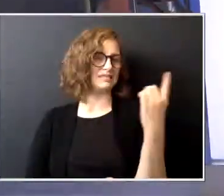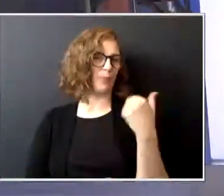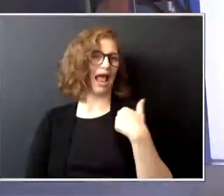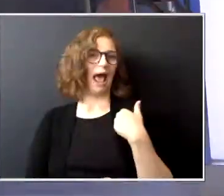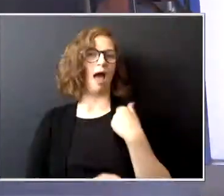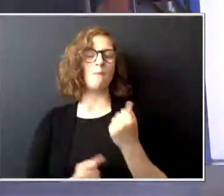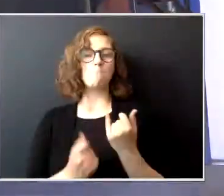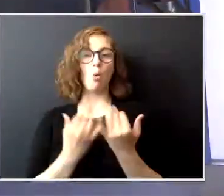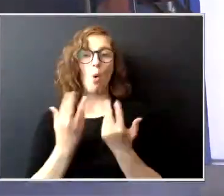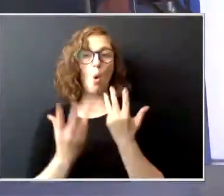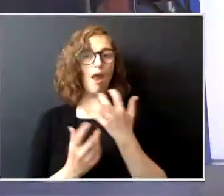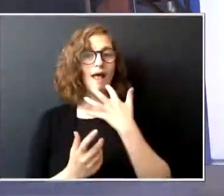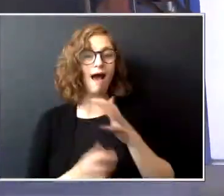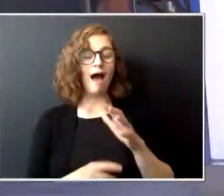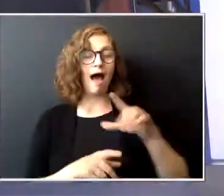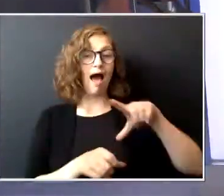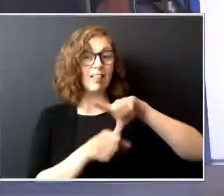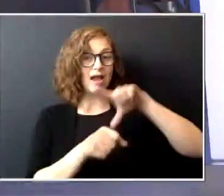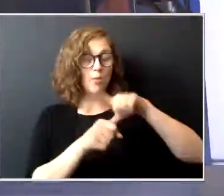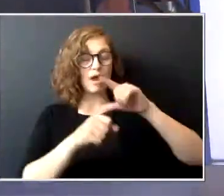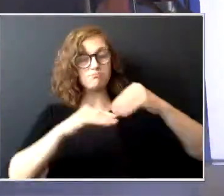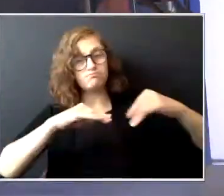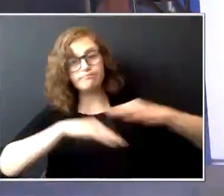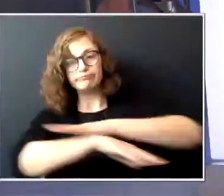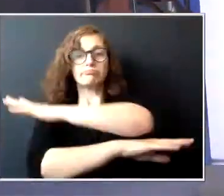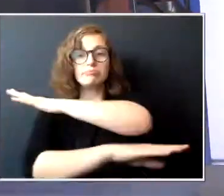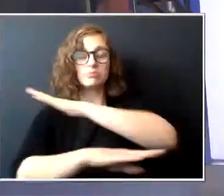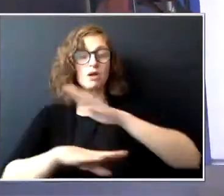viewers. We're going to show you some footage of the burn injuries, a little